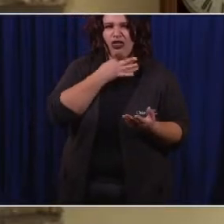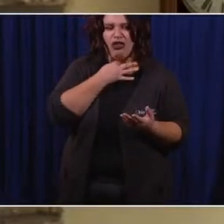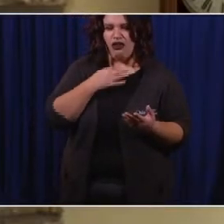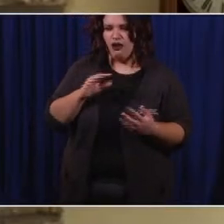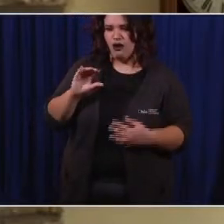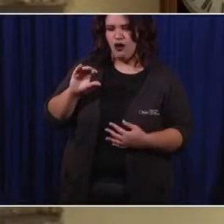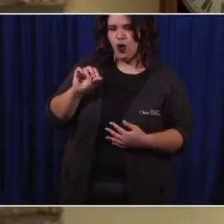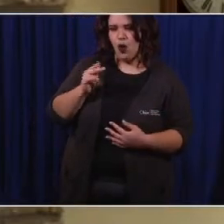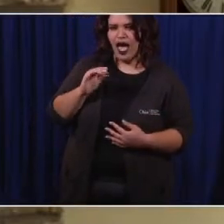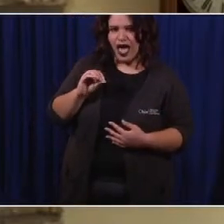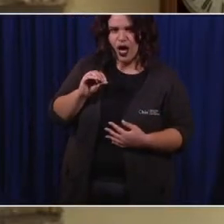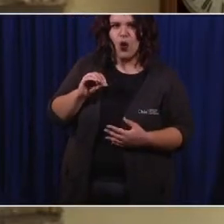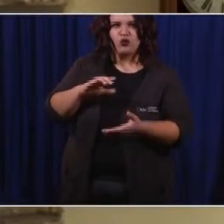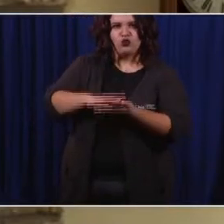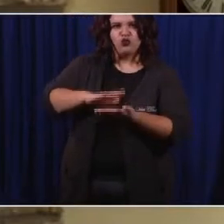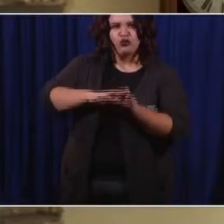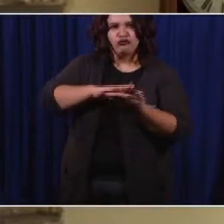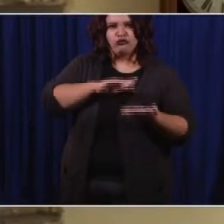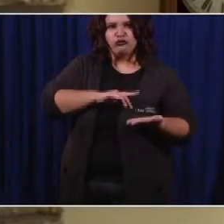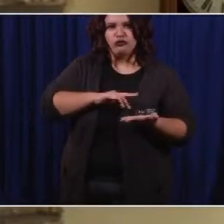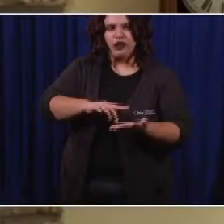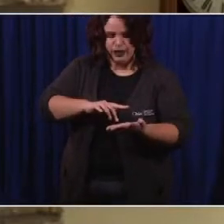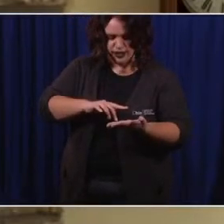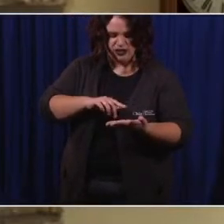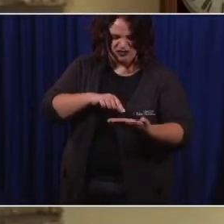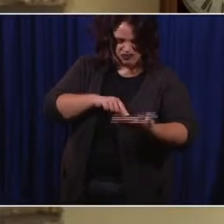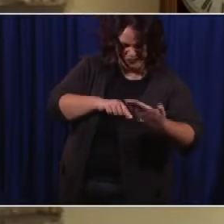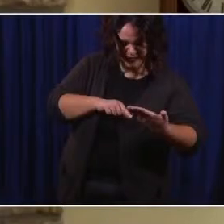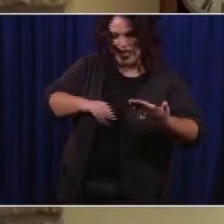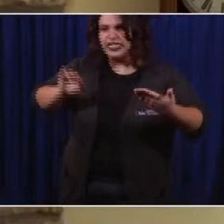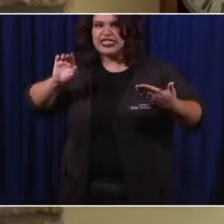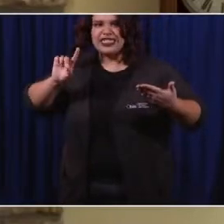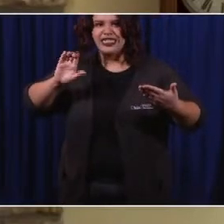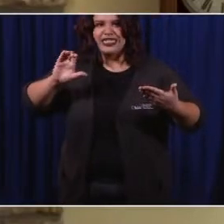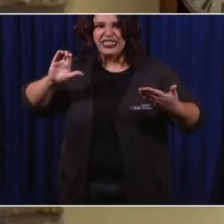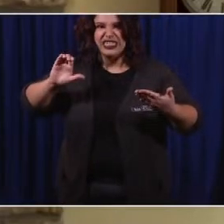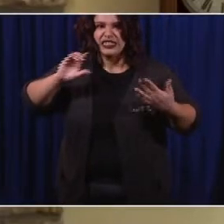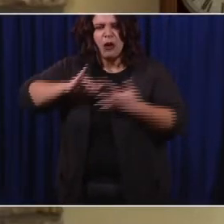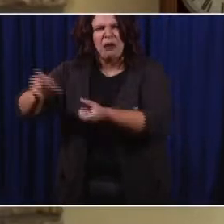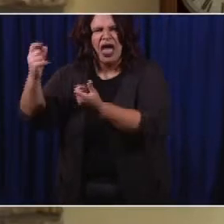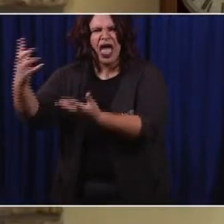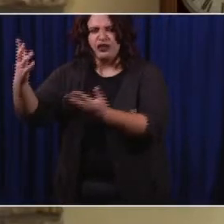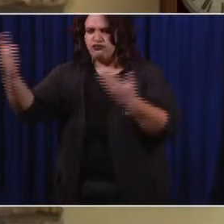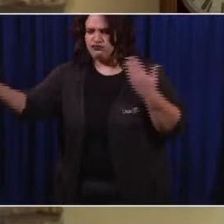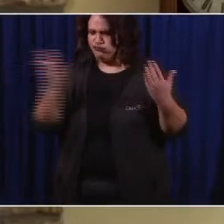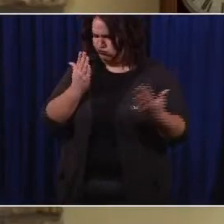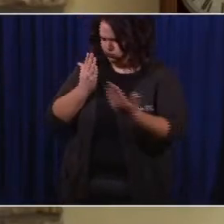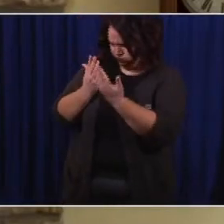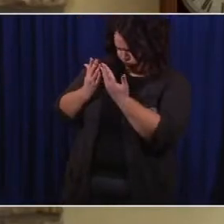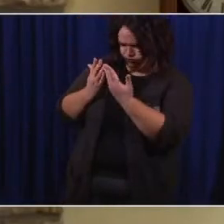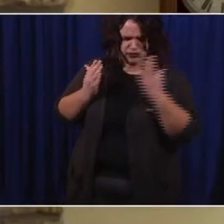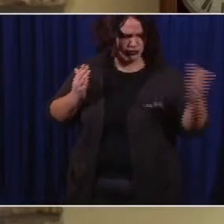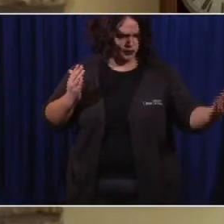would show something different than what the various CDC studies have shown. Is this just a